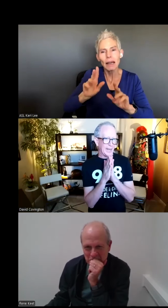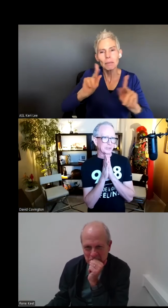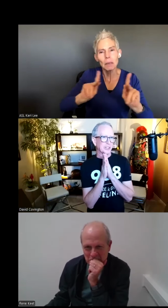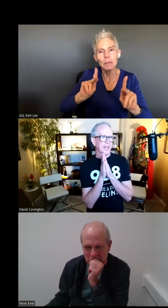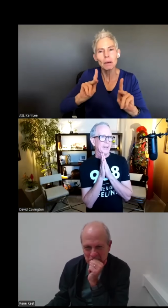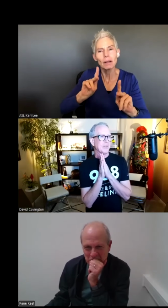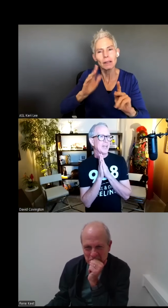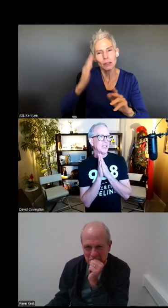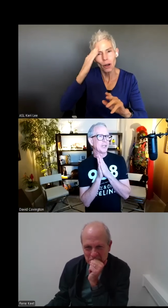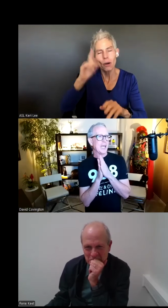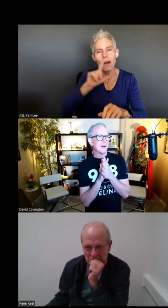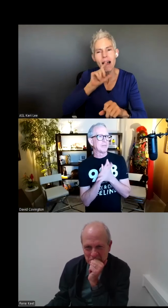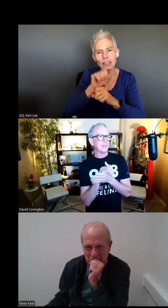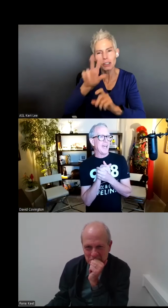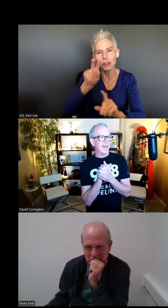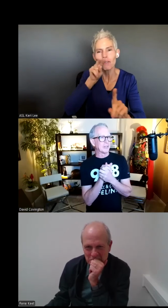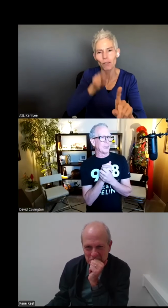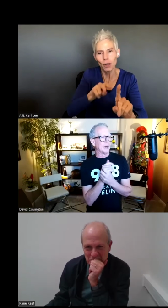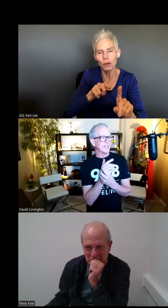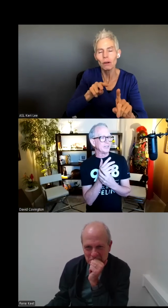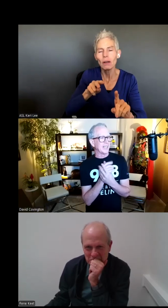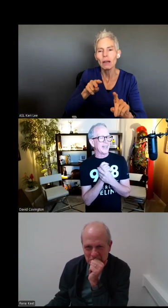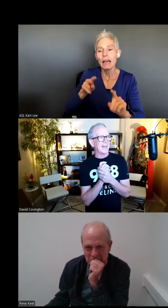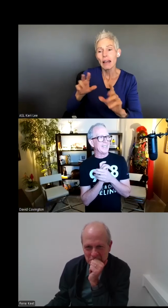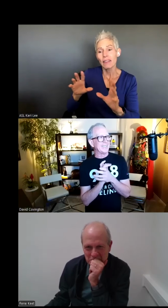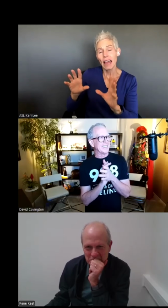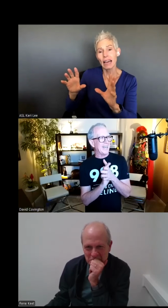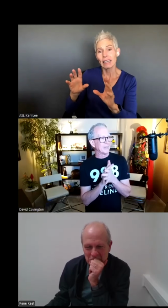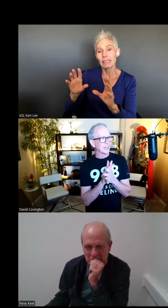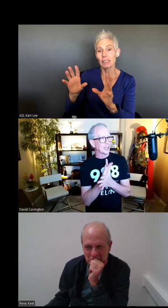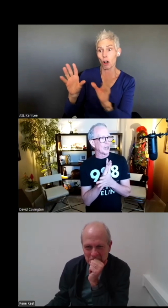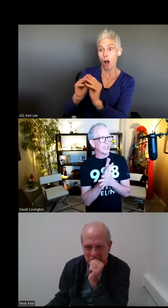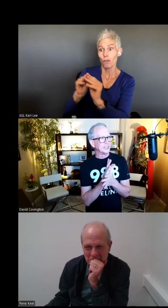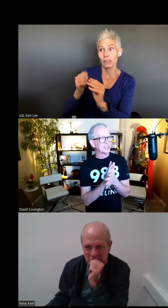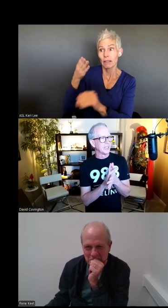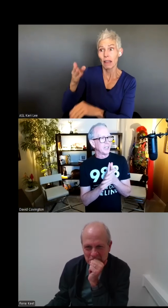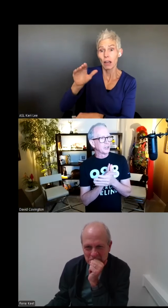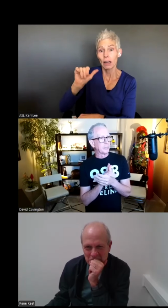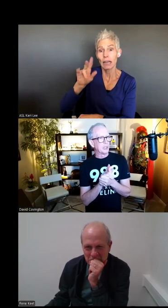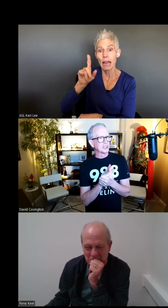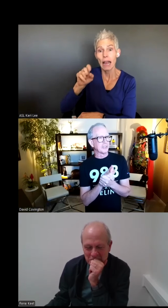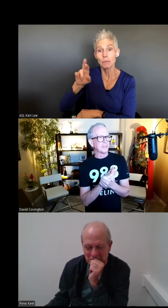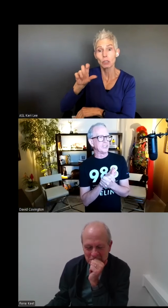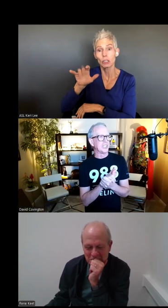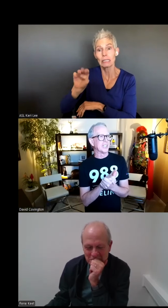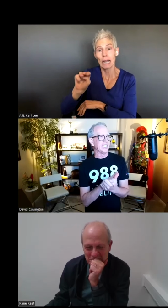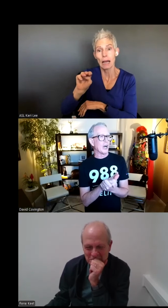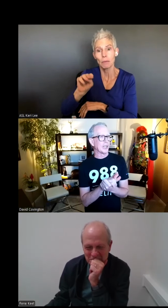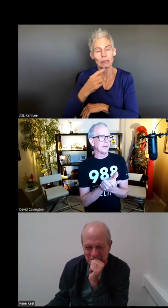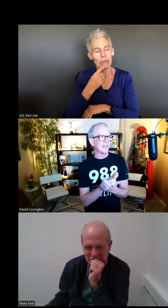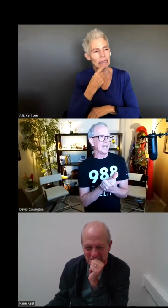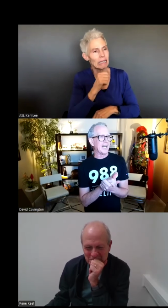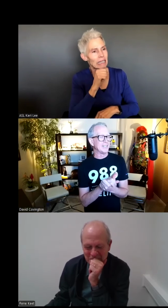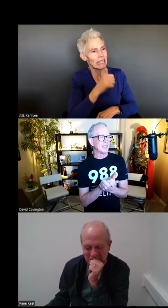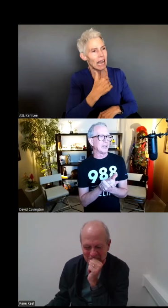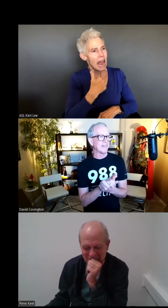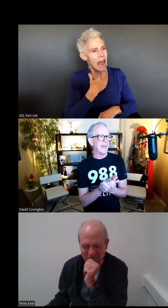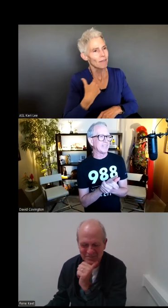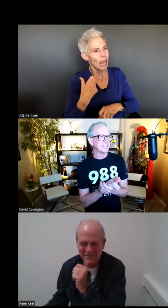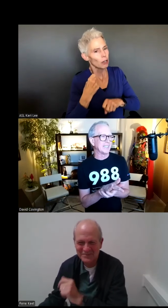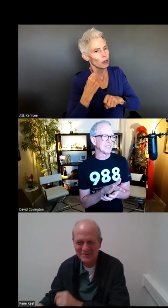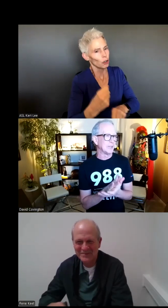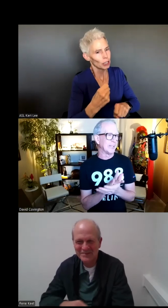after Amsterdam, you came up to me afterward and you said, I didn't have the courage to push the fragility argument, and I'd do it